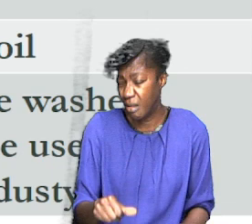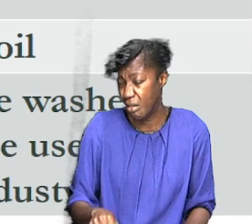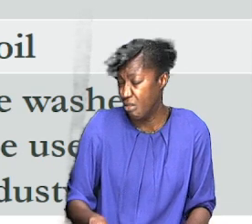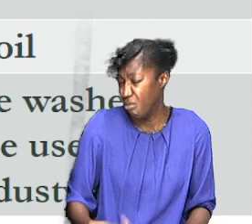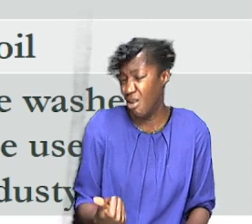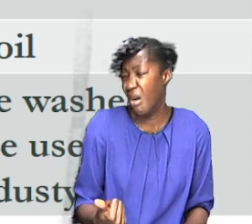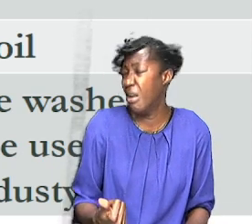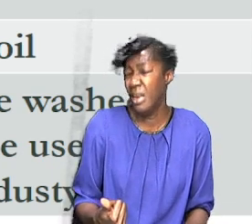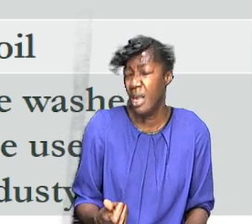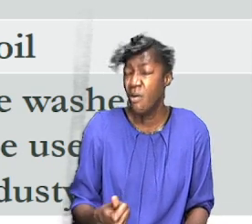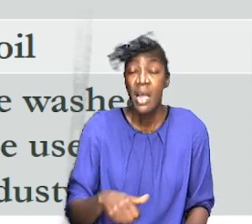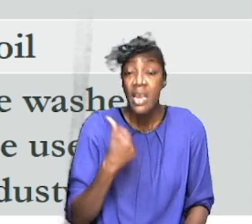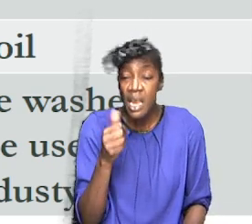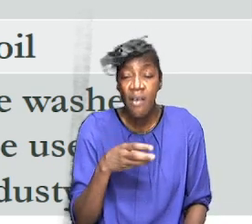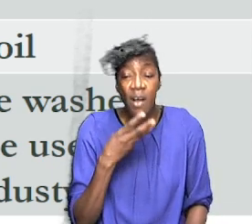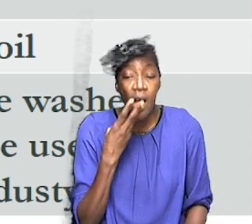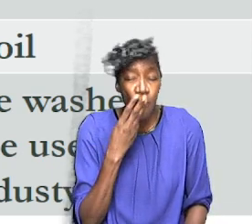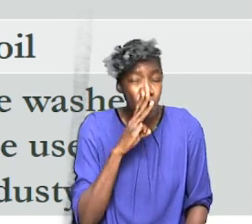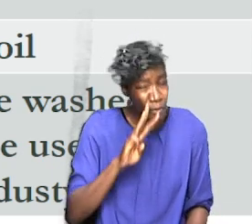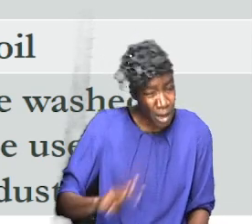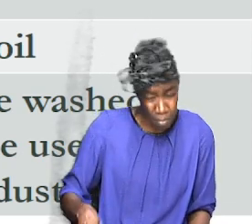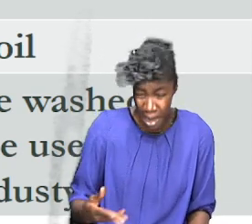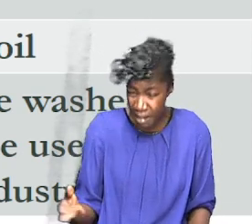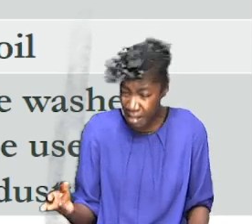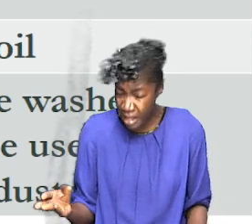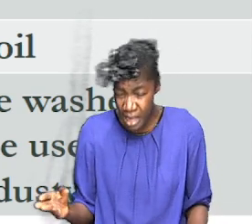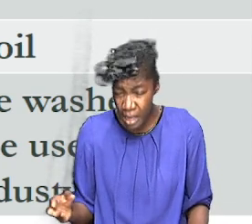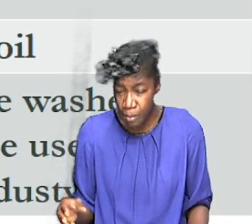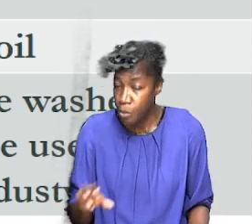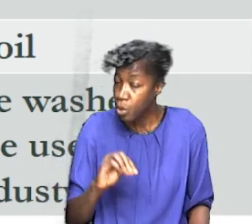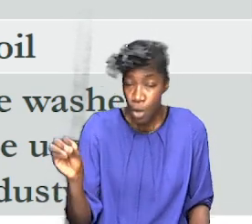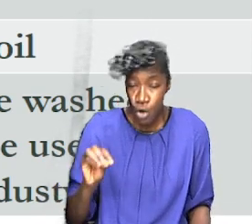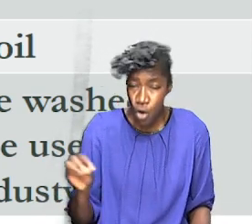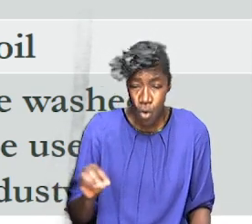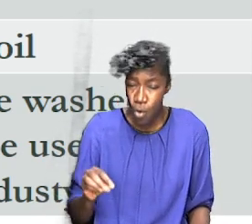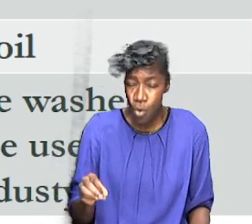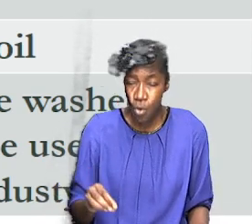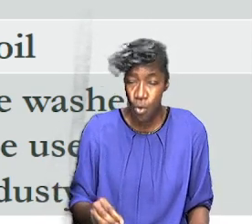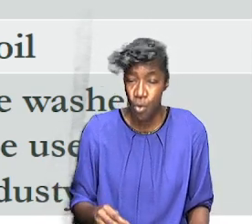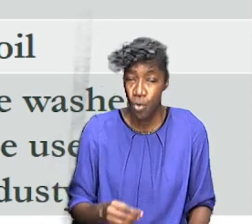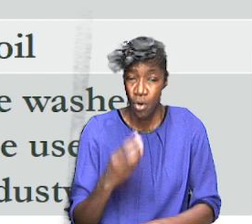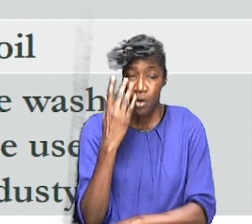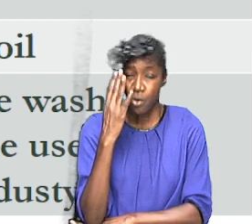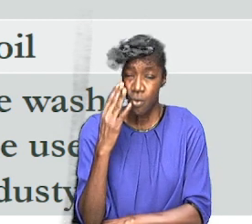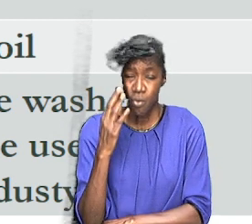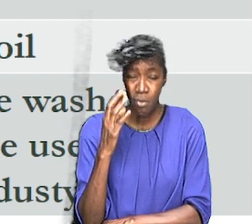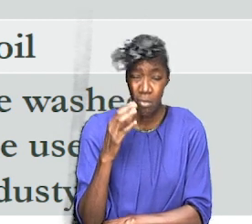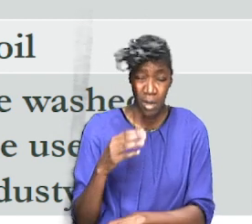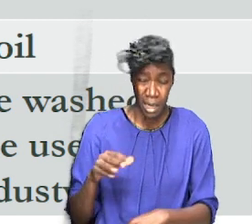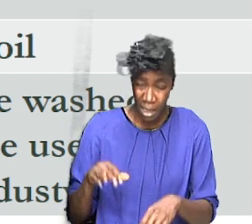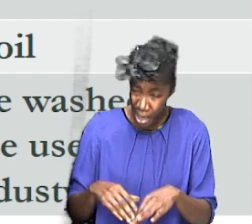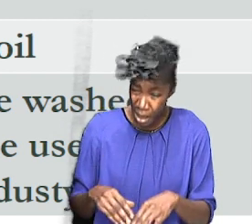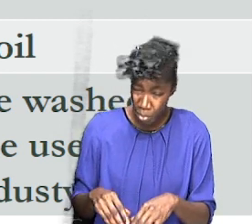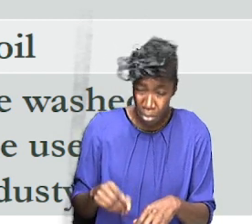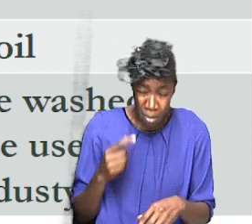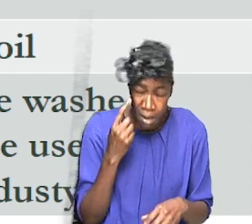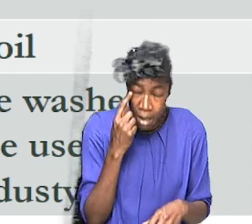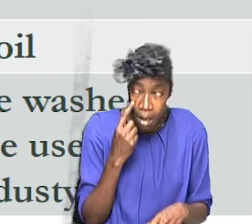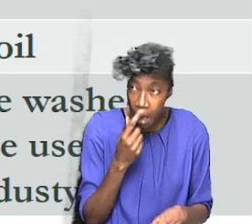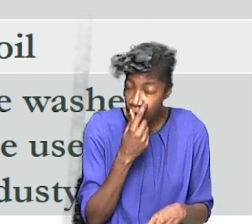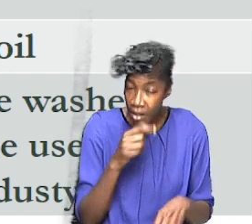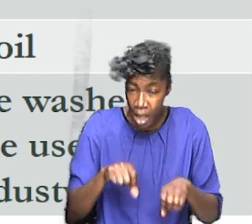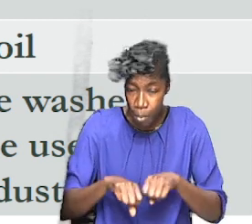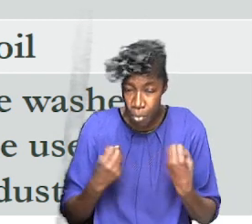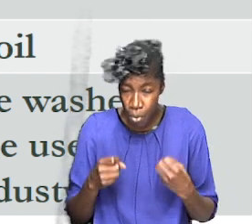looked for the worst thing. She never looked for the lamb that had a cast eye, as Bishop would say, or a broken leg. No, she brought something that